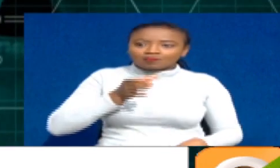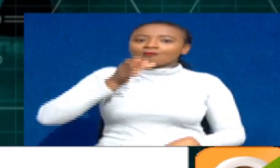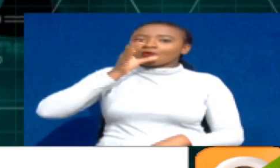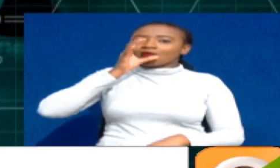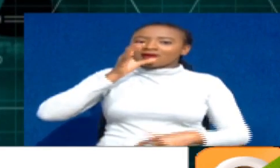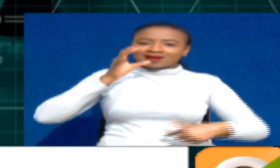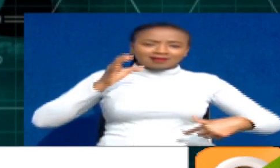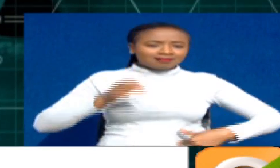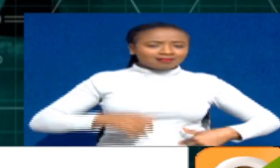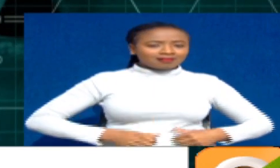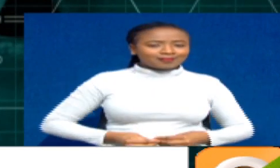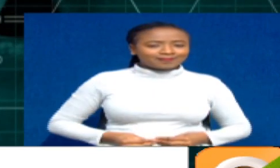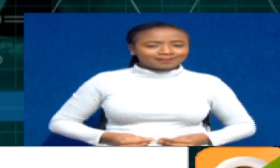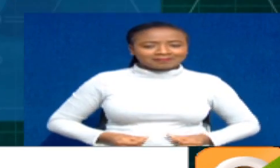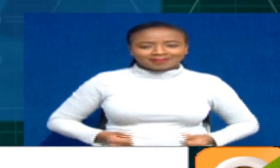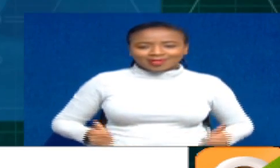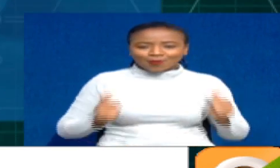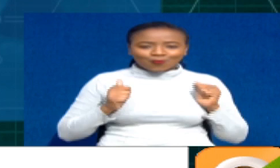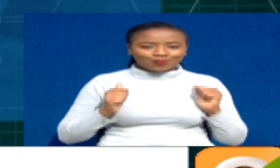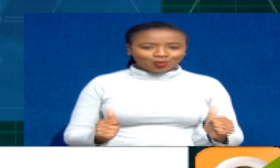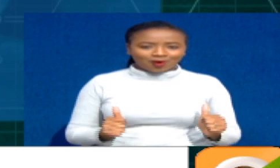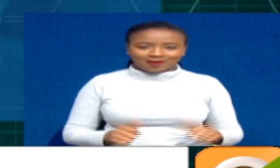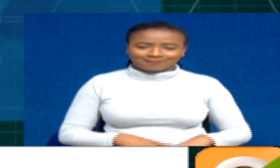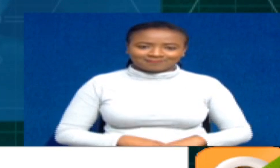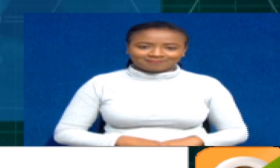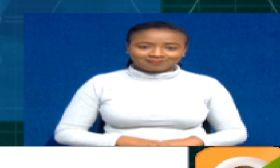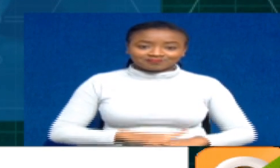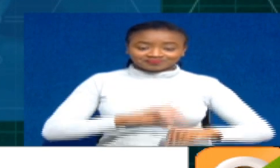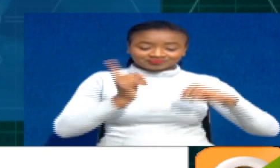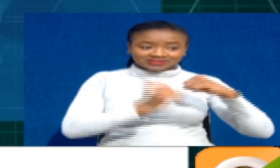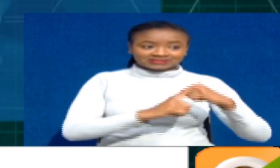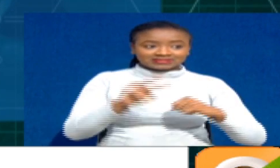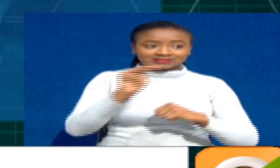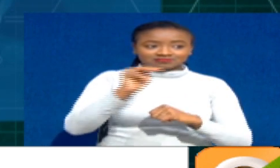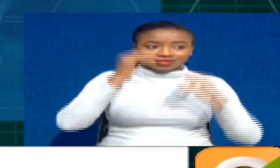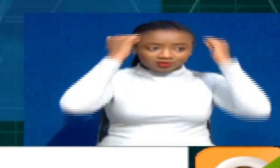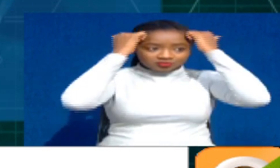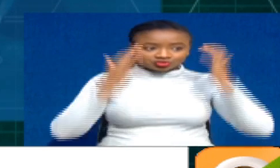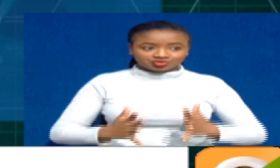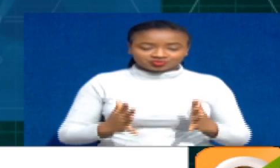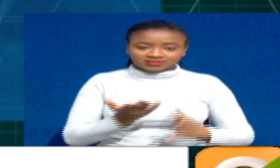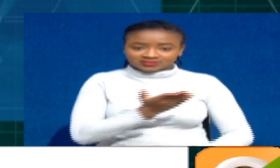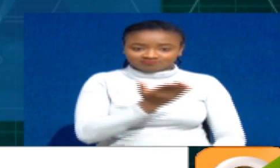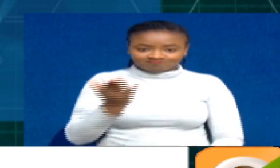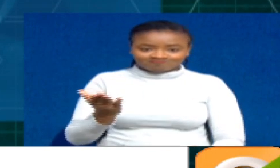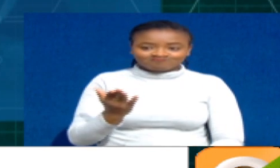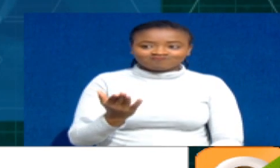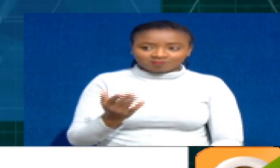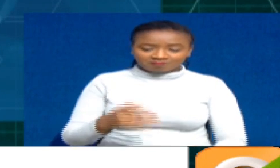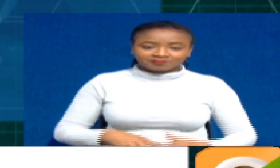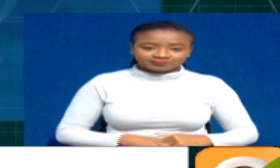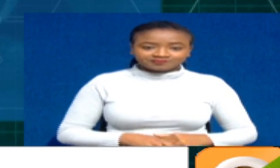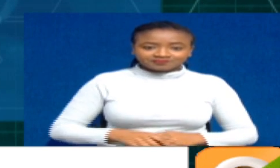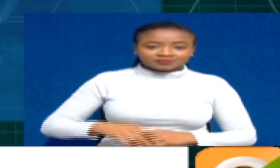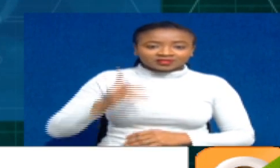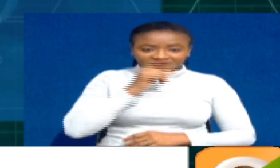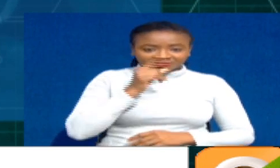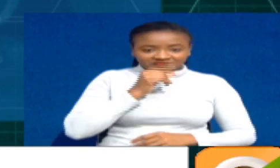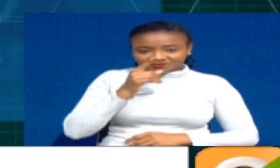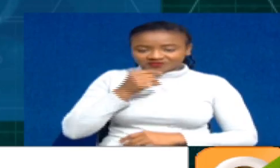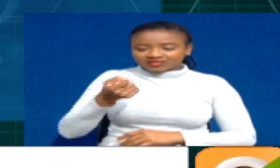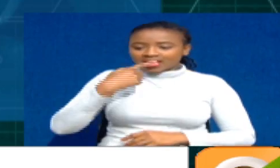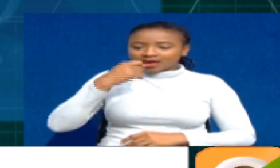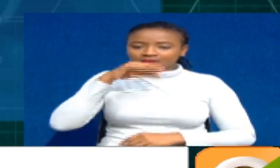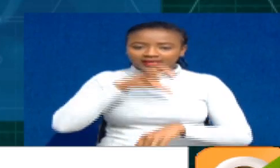problem. According to the Ministry of Health, about 6 million learners aged between 5 and 14 had been dewormed under the